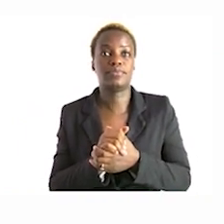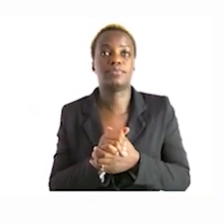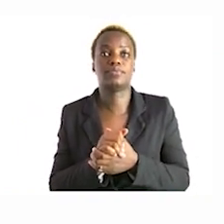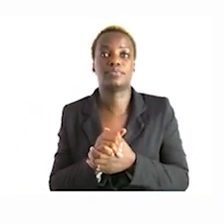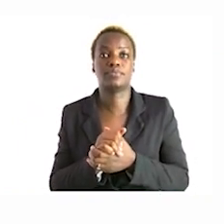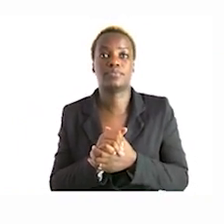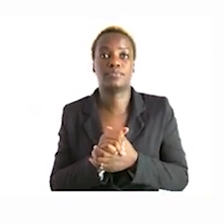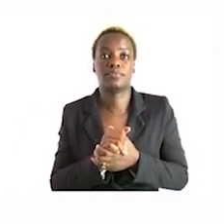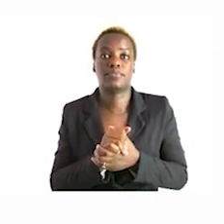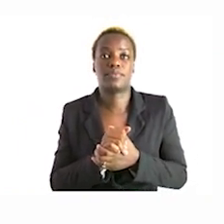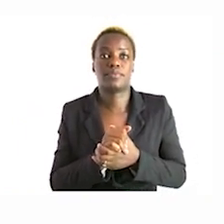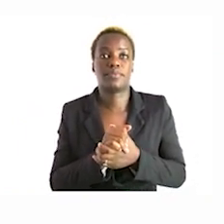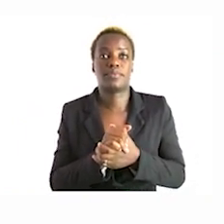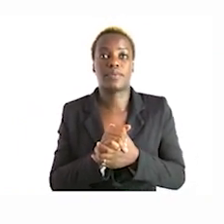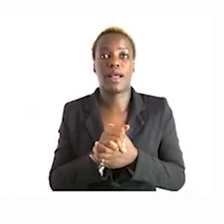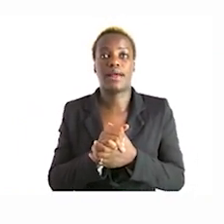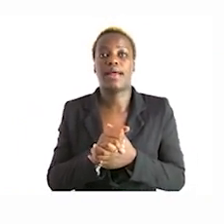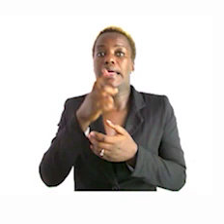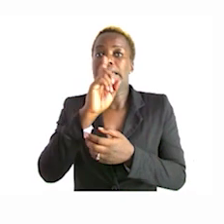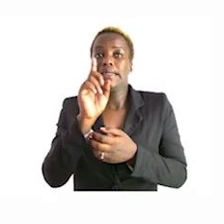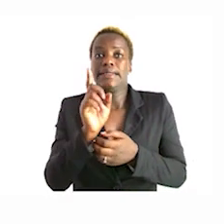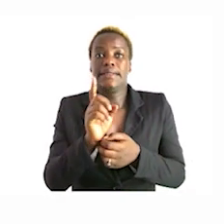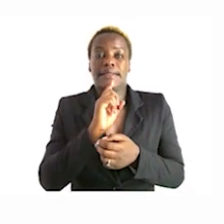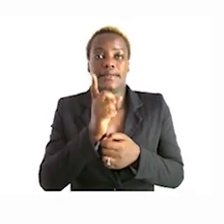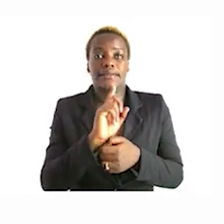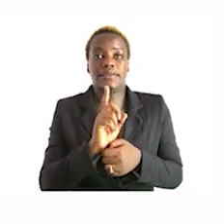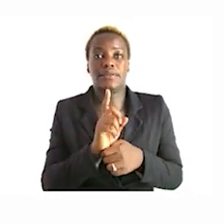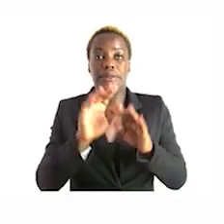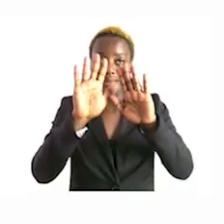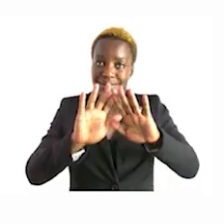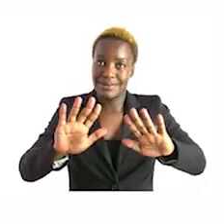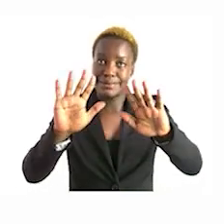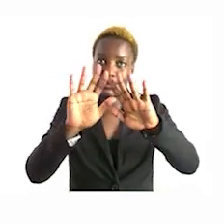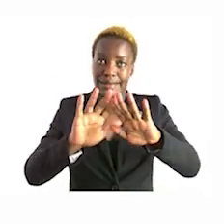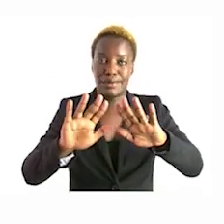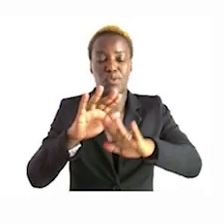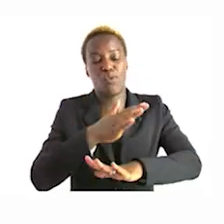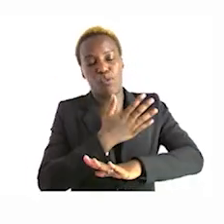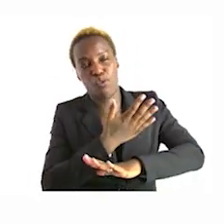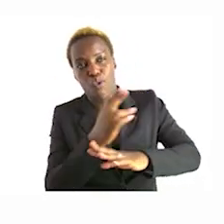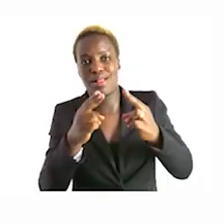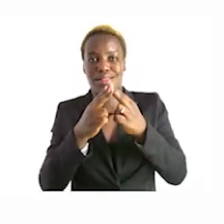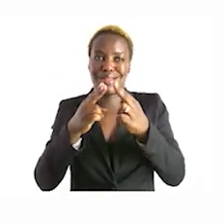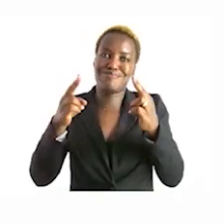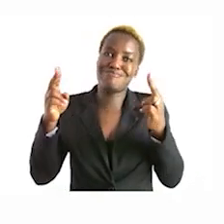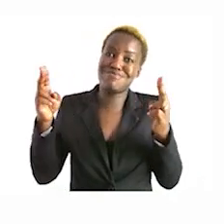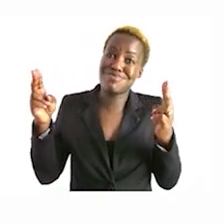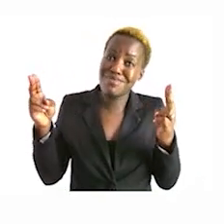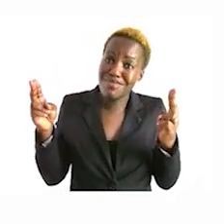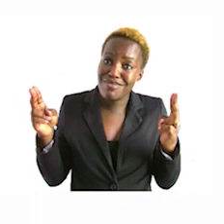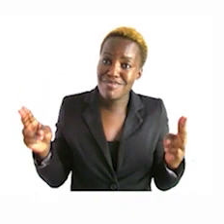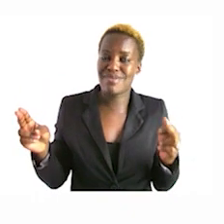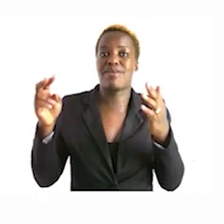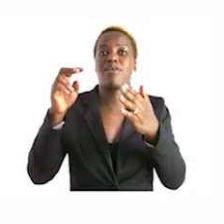Okay, so the instruction says that we have to color in all the long vowel sounds with